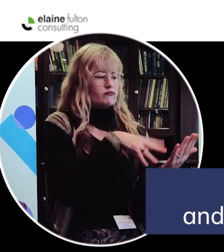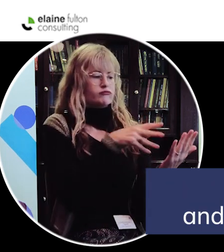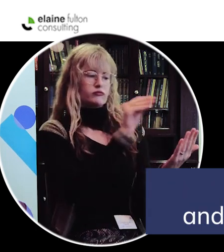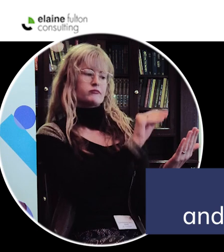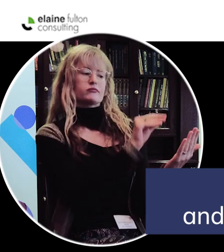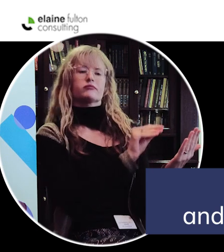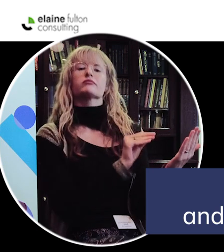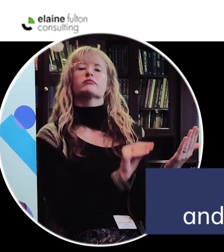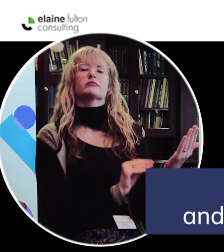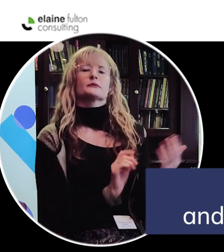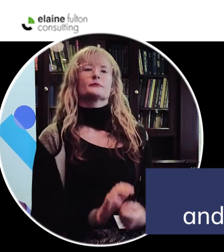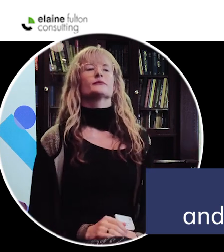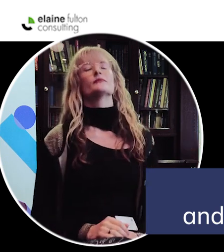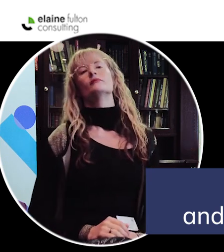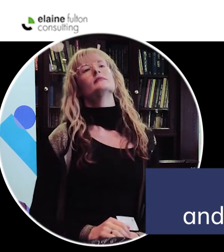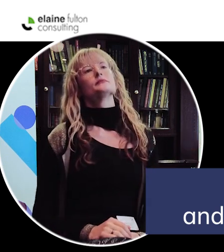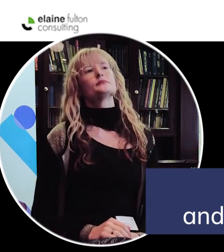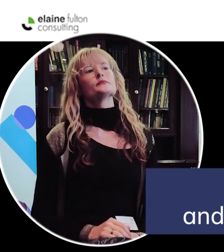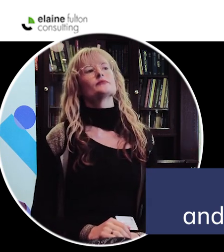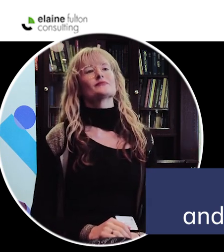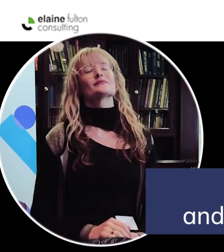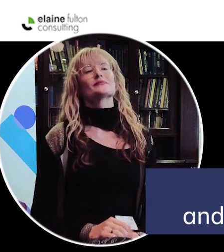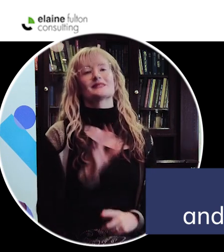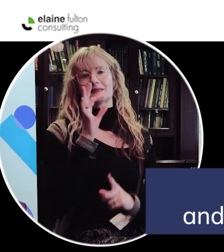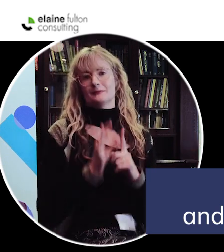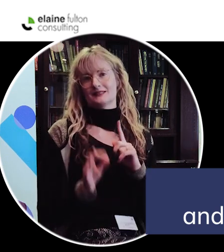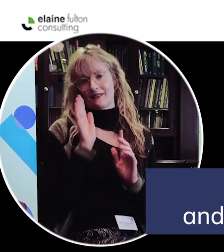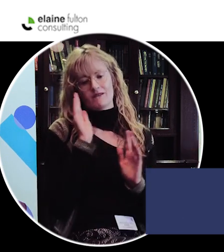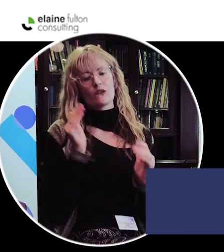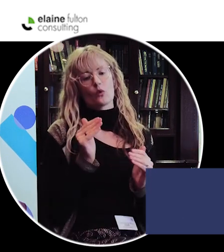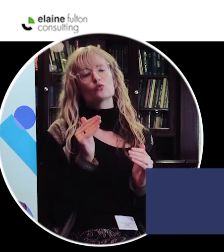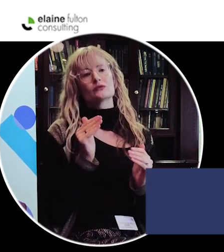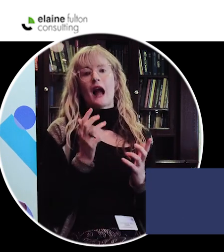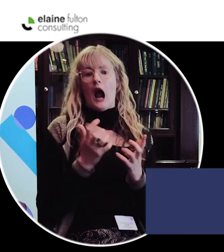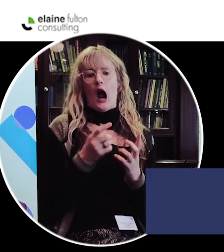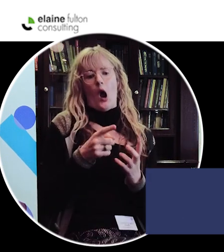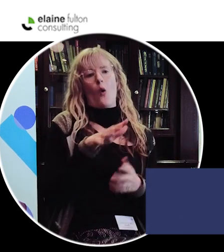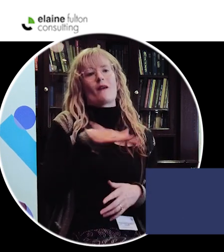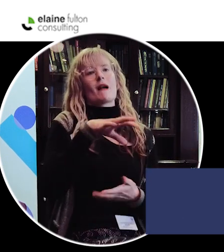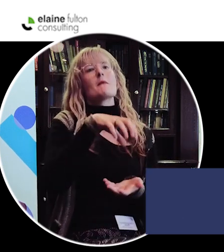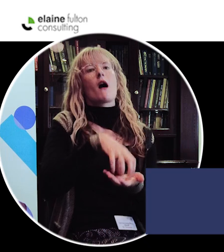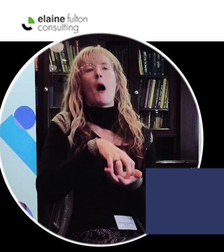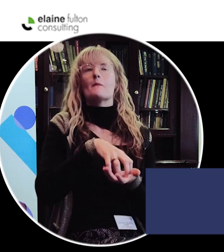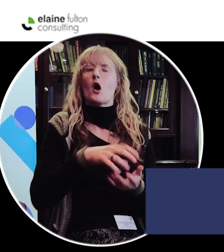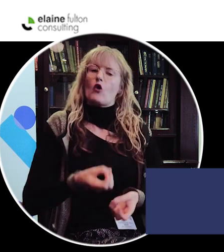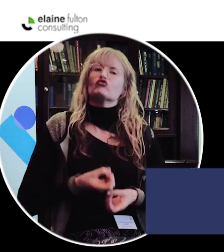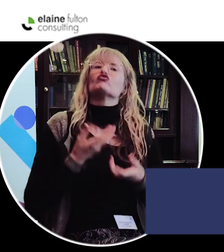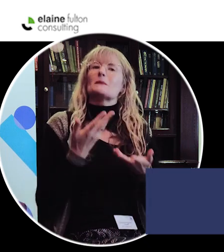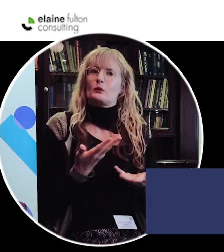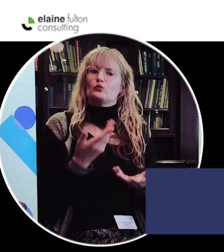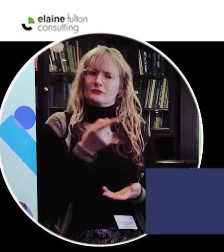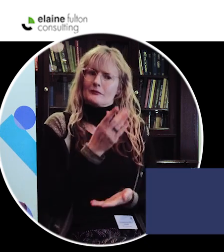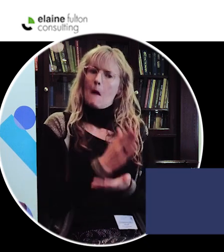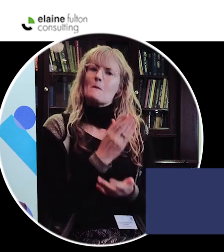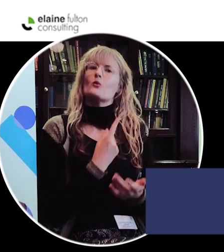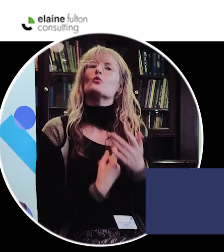and in particular to focus on that unique contribution and to how we can demonstrate the effectiveness of family